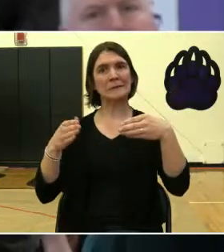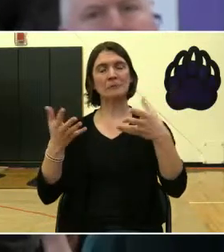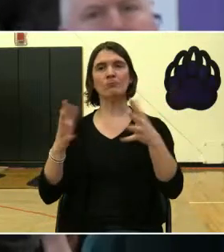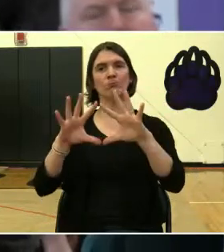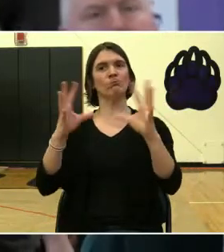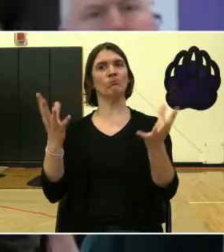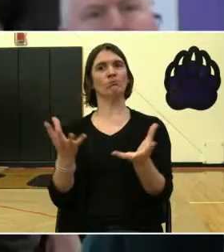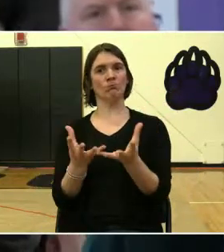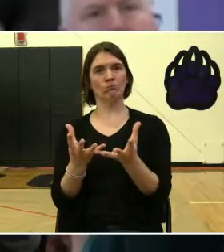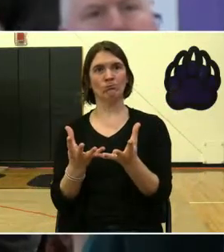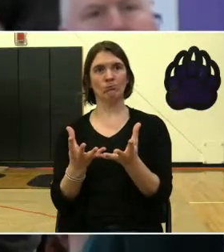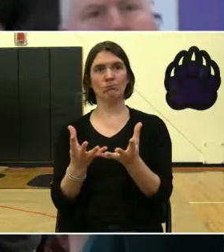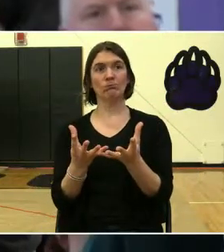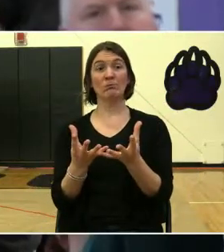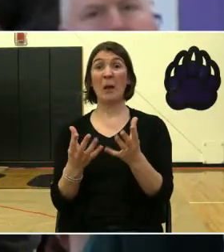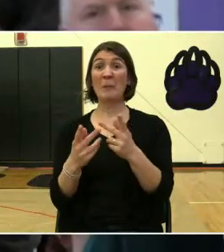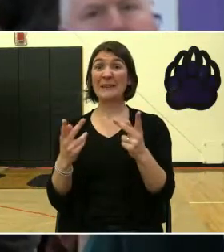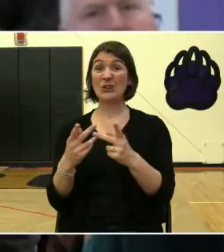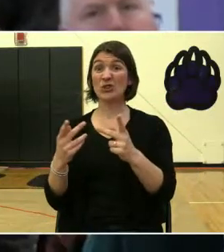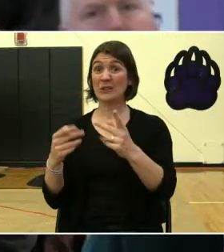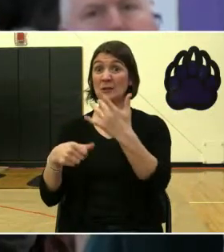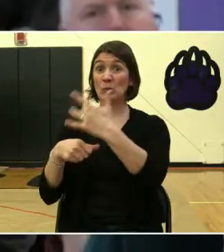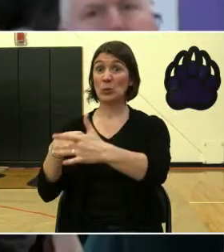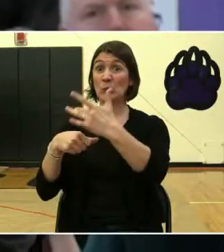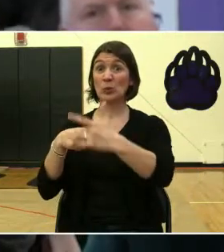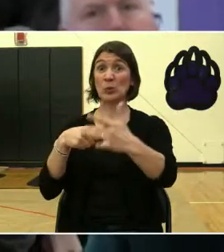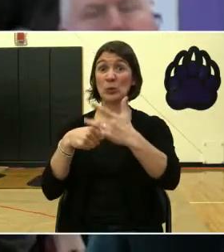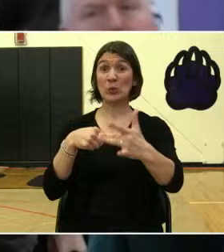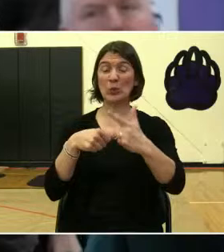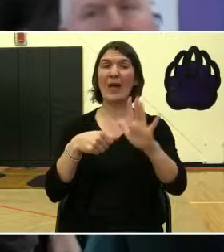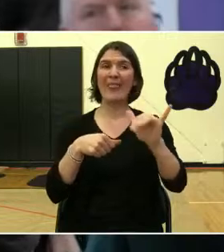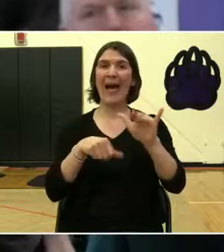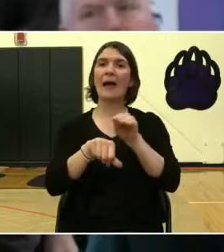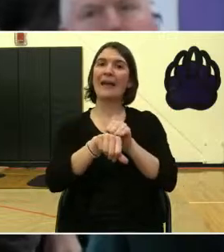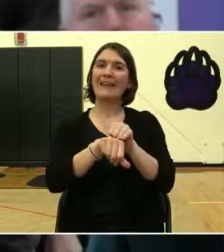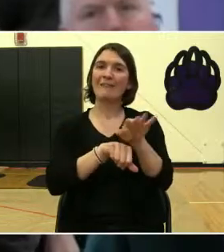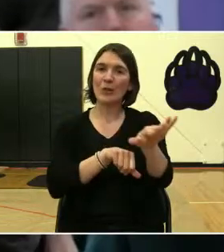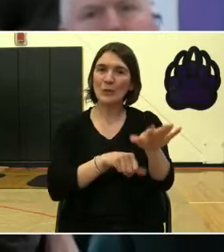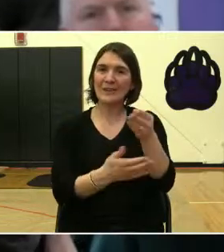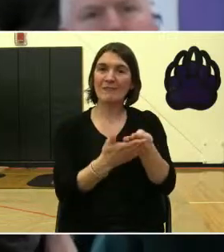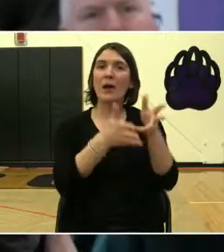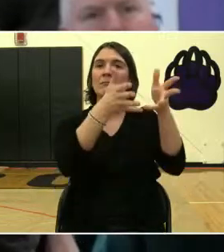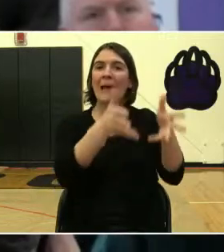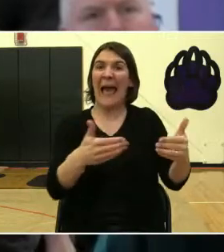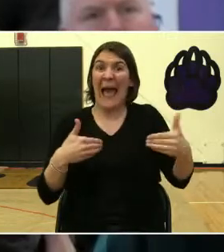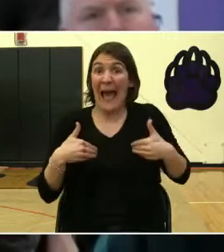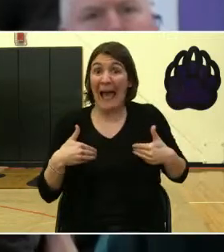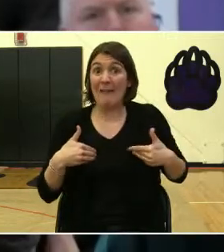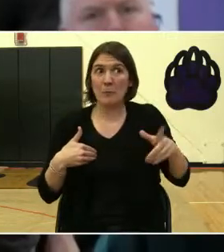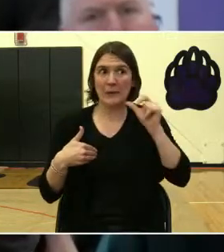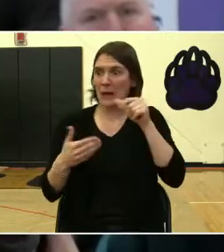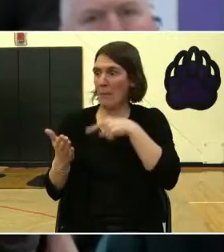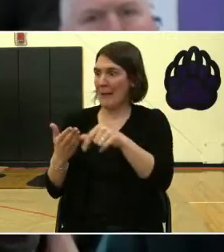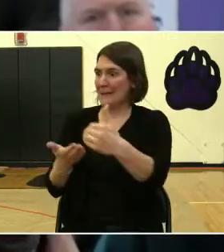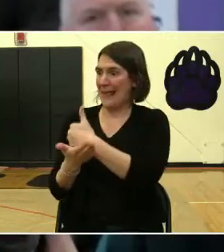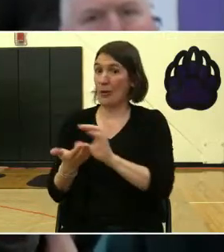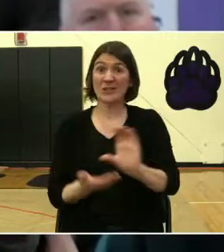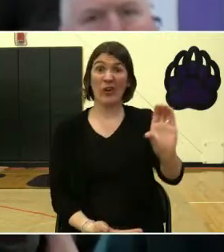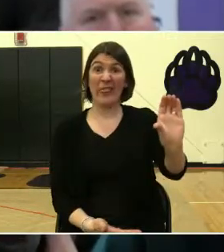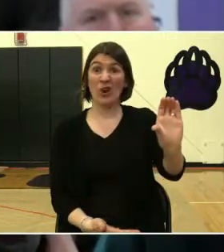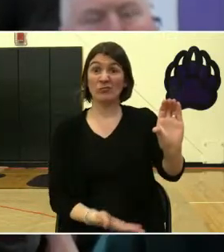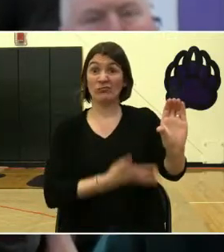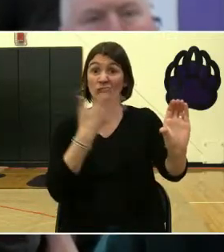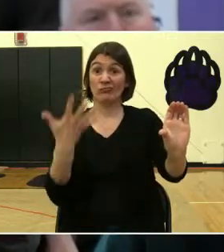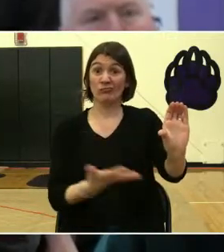that uh unfilled positions contributed to the fund balance but more I